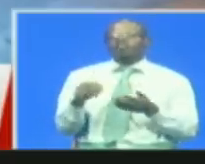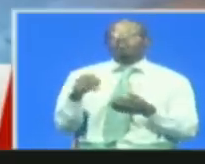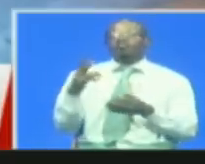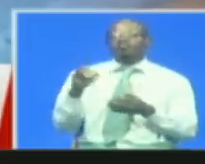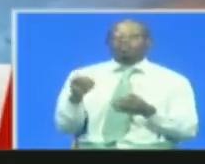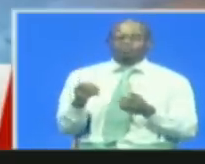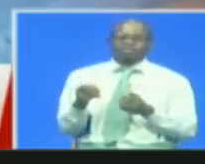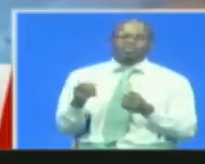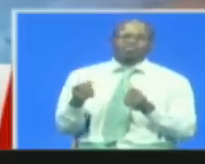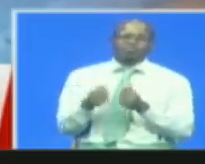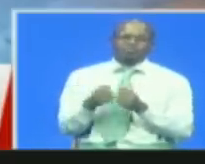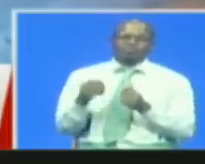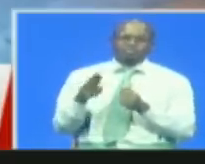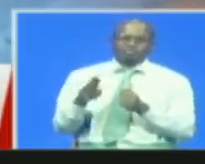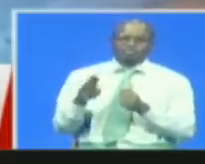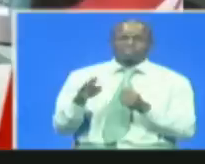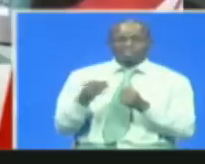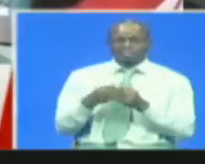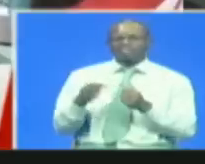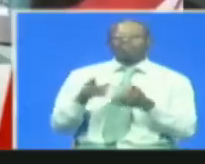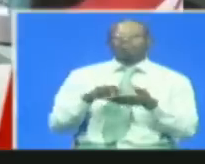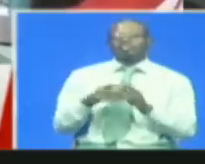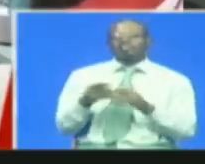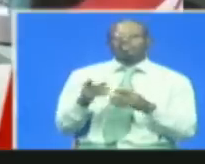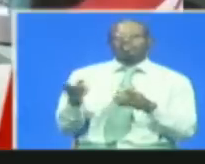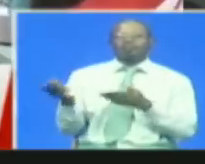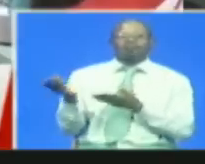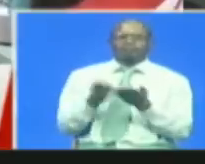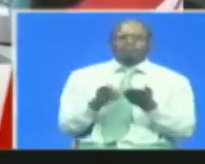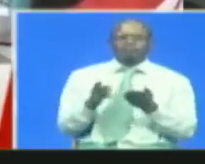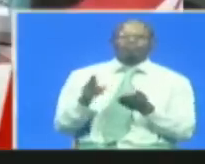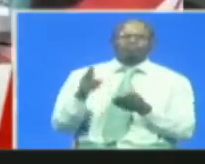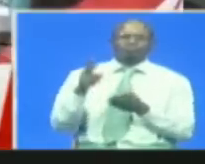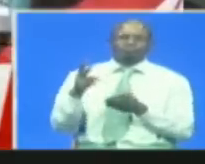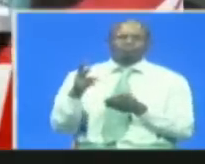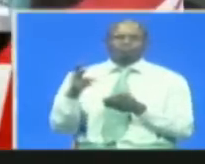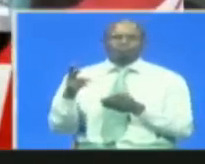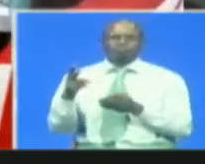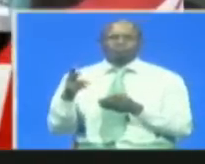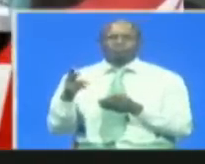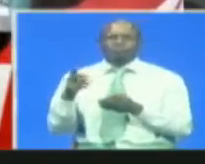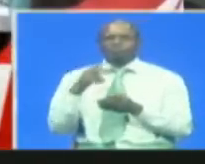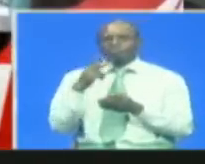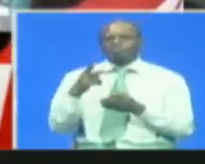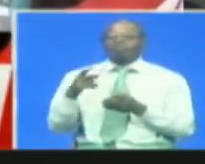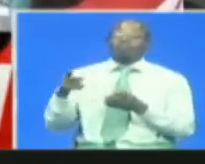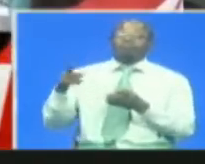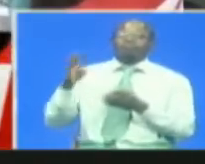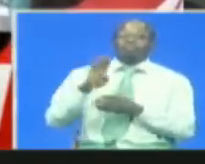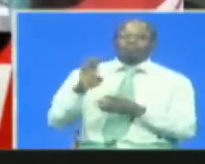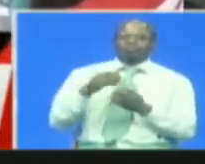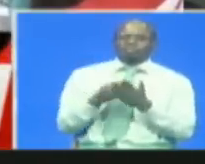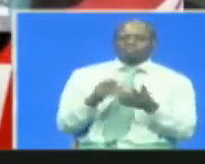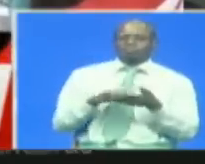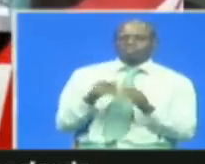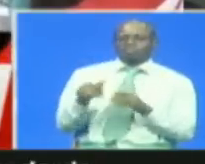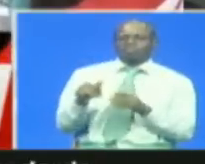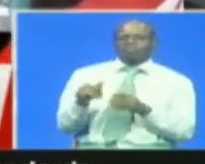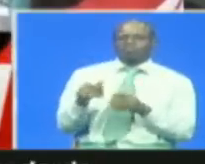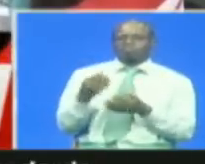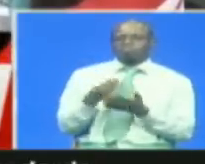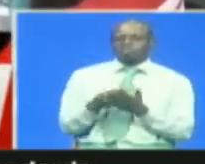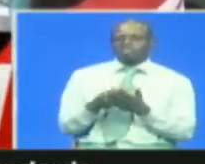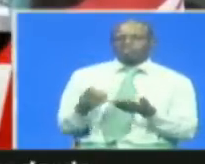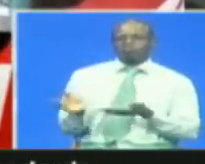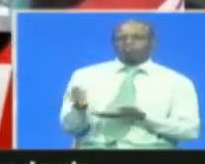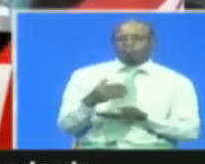475 billion shillings. Some of the borrowing that like we have done today goes into filling the gap